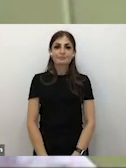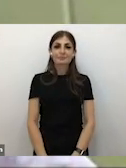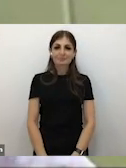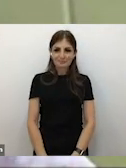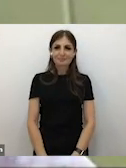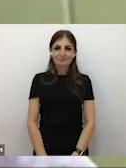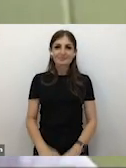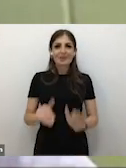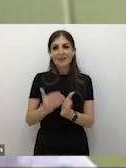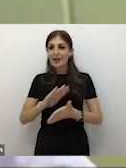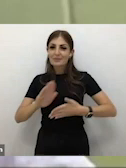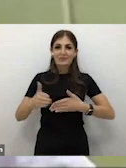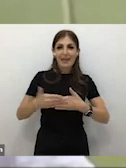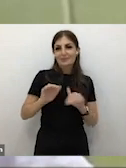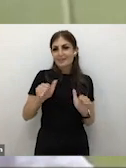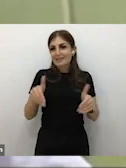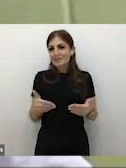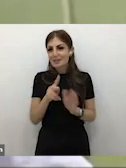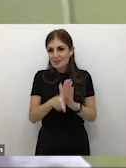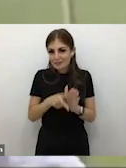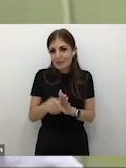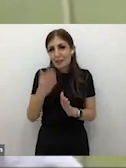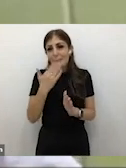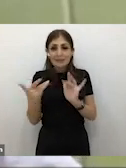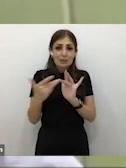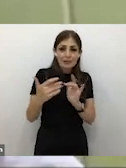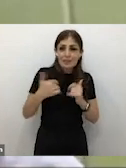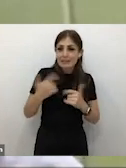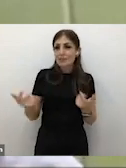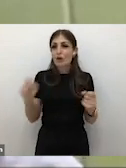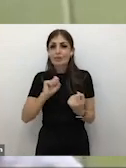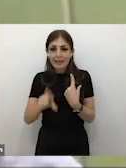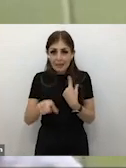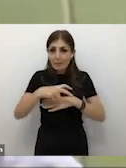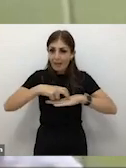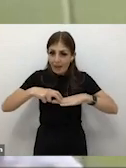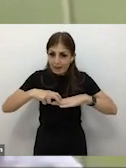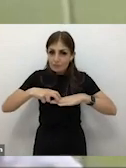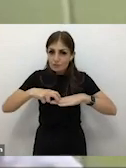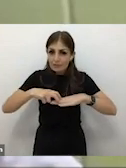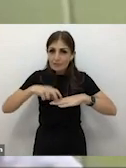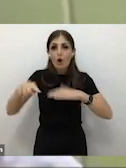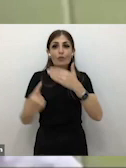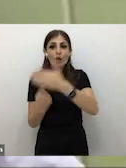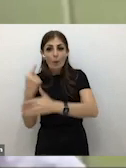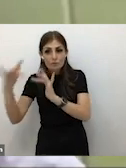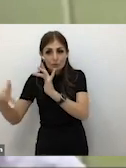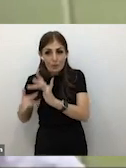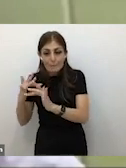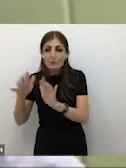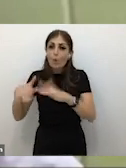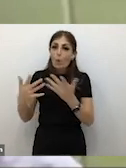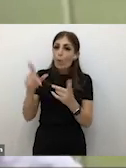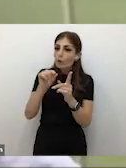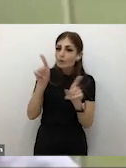So we've come to the end of this introduction video. Please reach out via the email address on the opportunity page, or you can